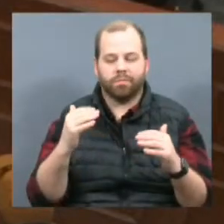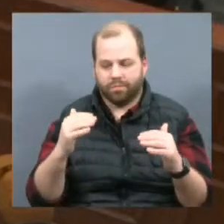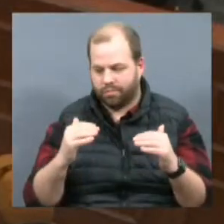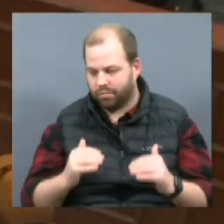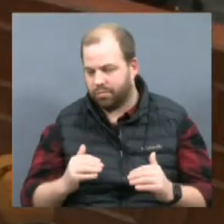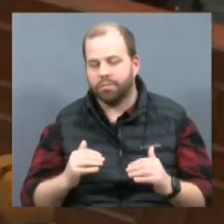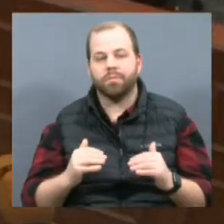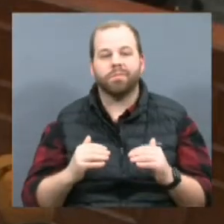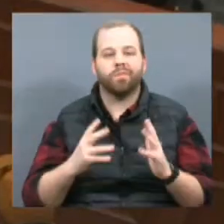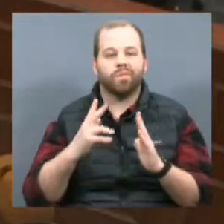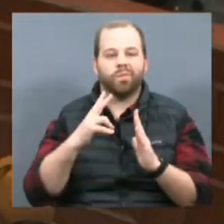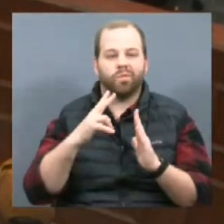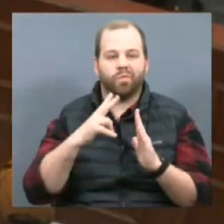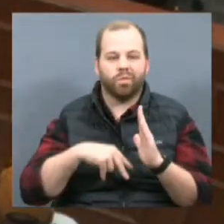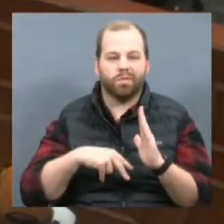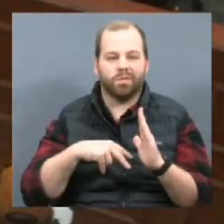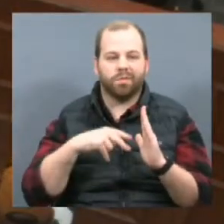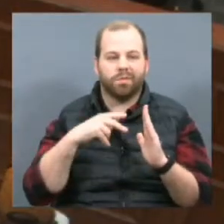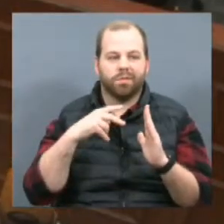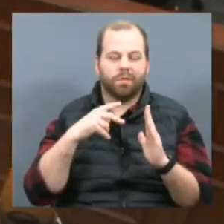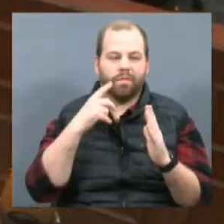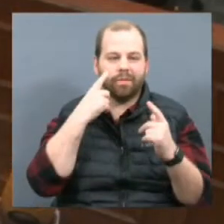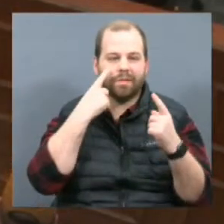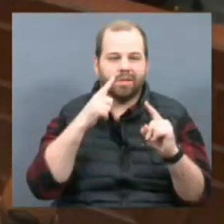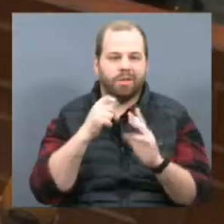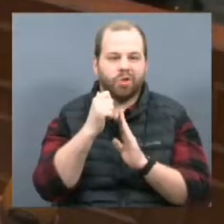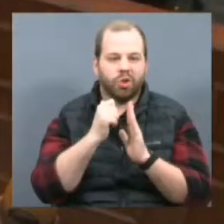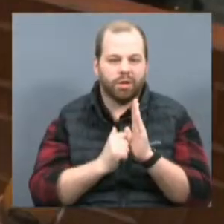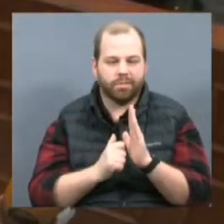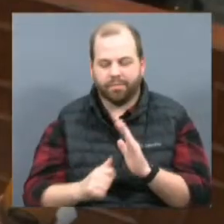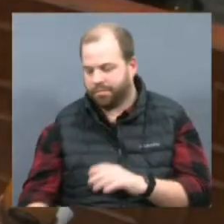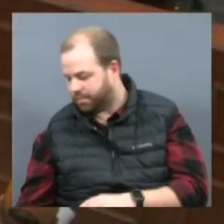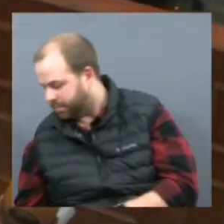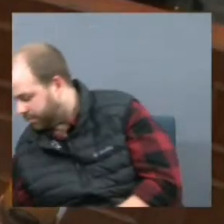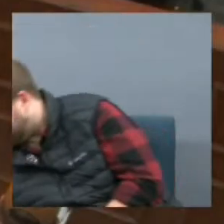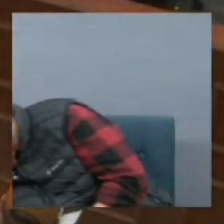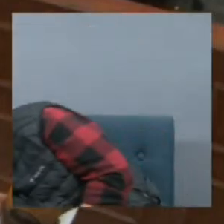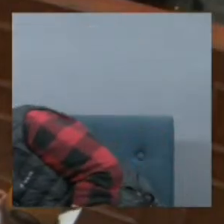the reading of the consent agenda.